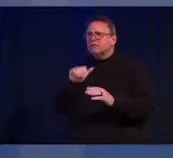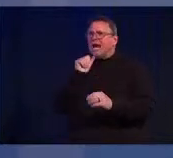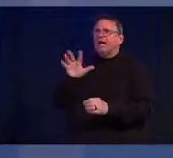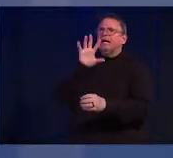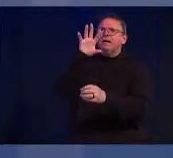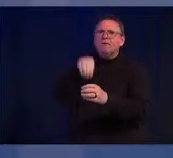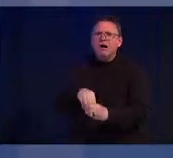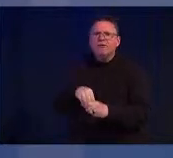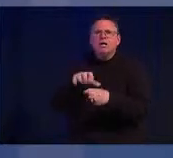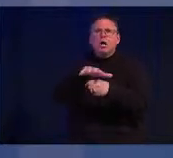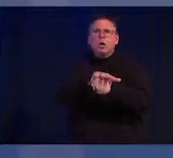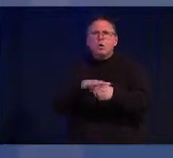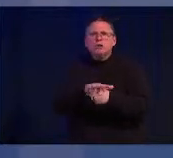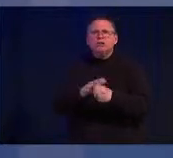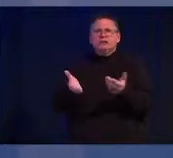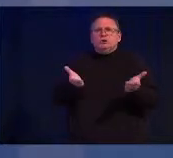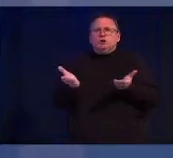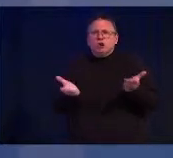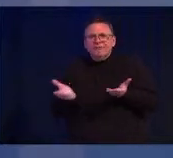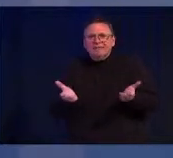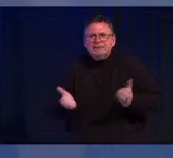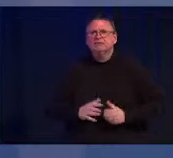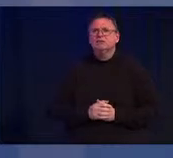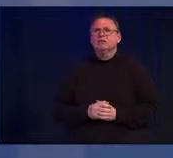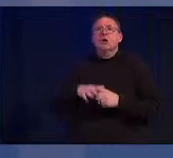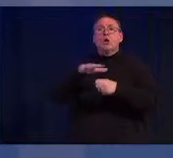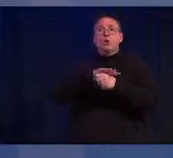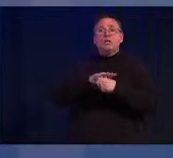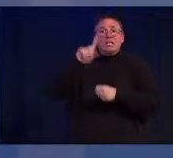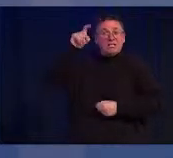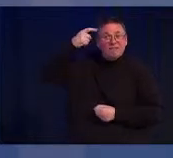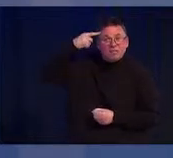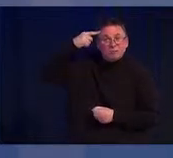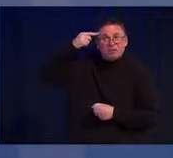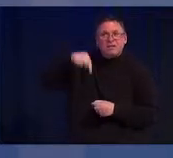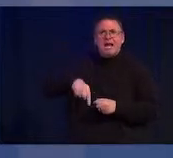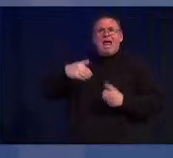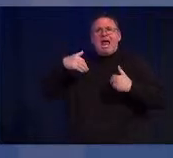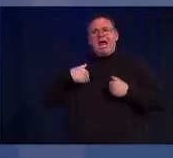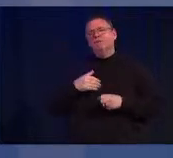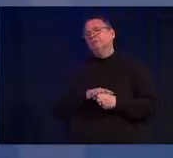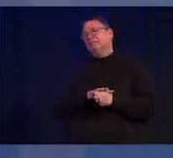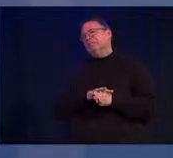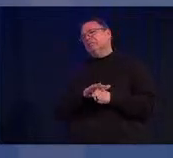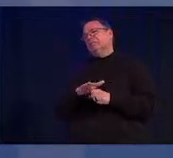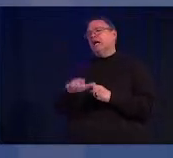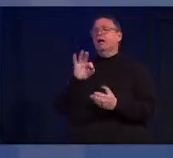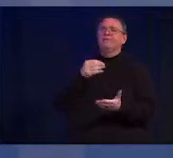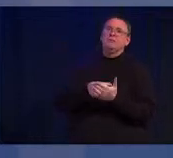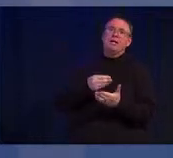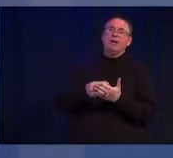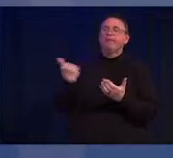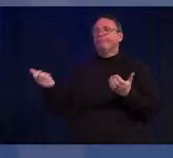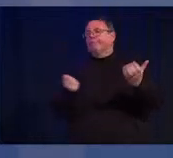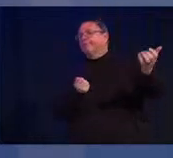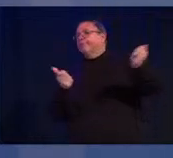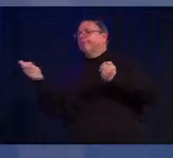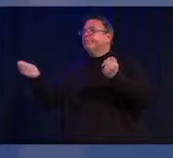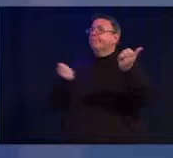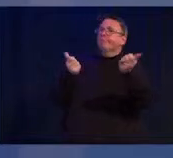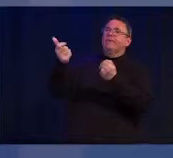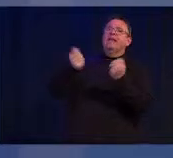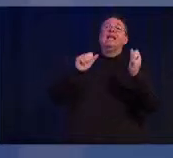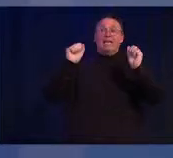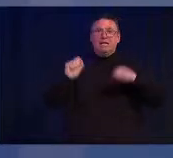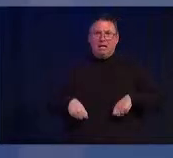services. Local governments have plenty of other funding mechanisms. You need to